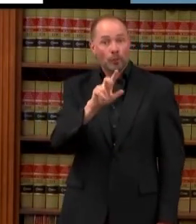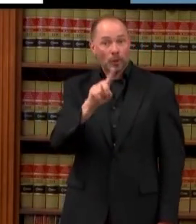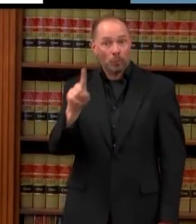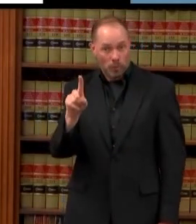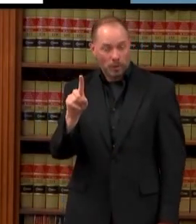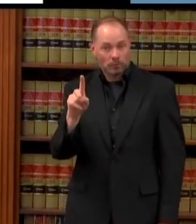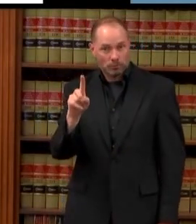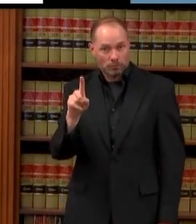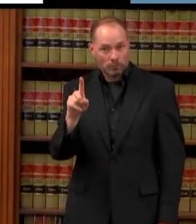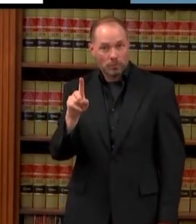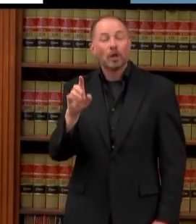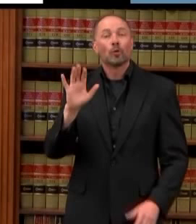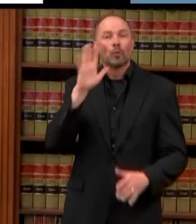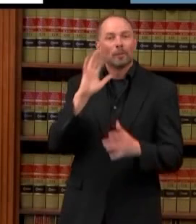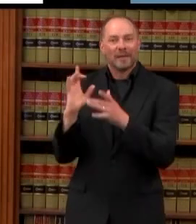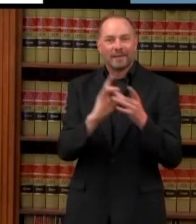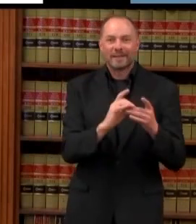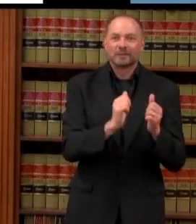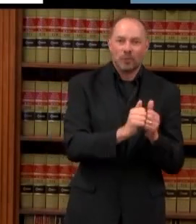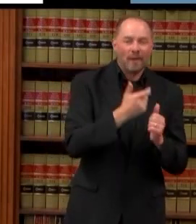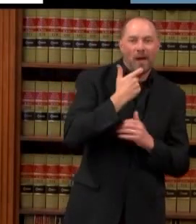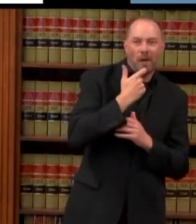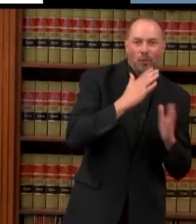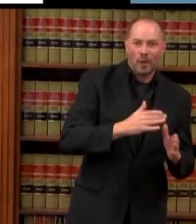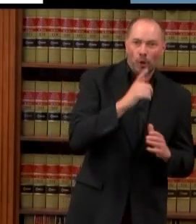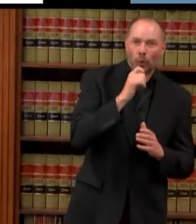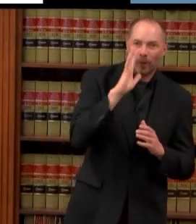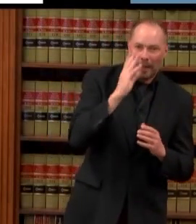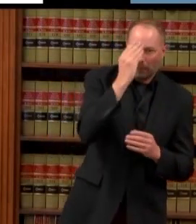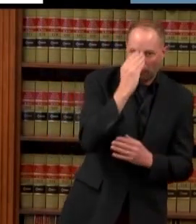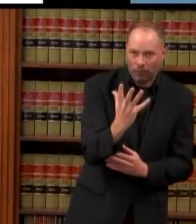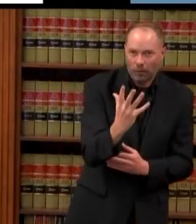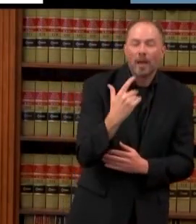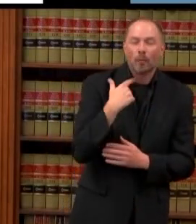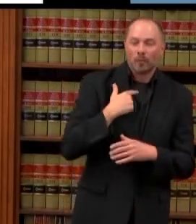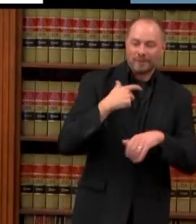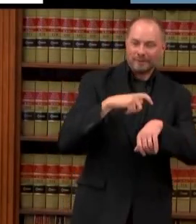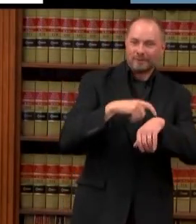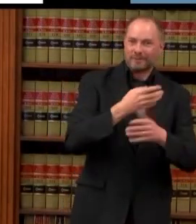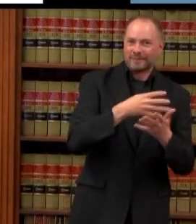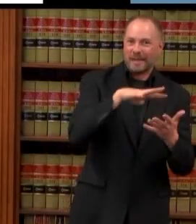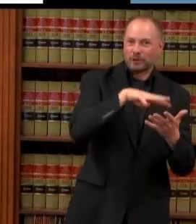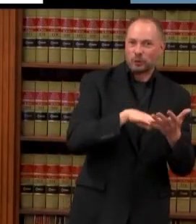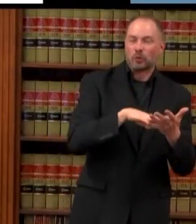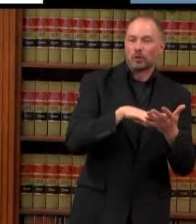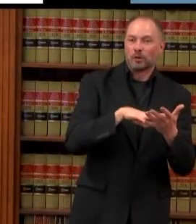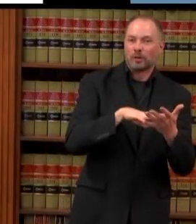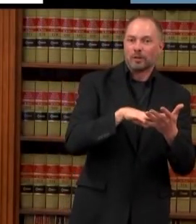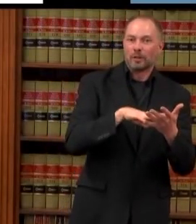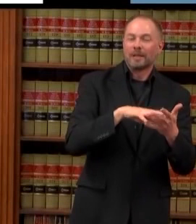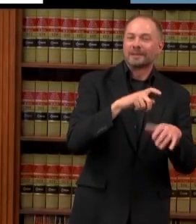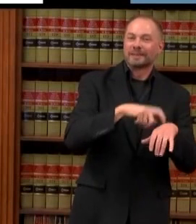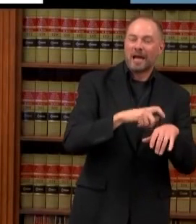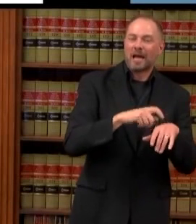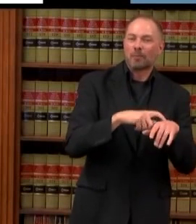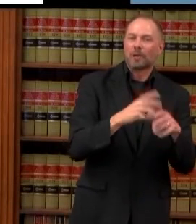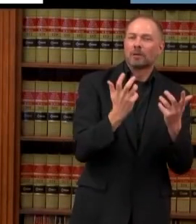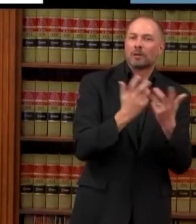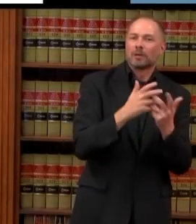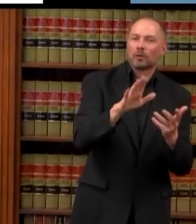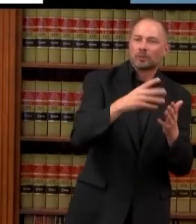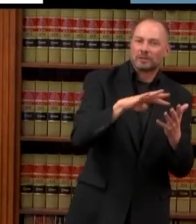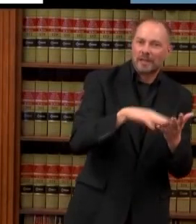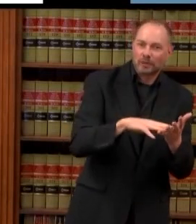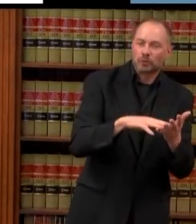connected with one of our personnel, and we'll get a time scheduled that's convenient to you to come out to your home, get you tested, get